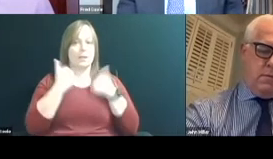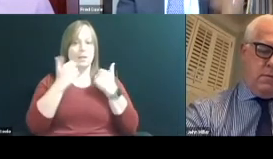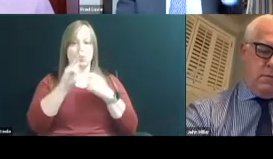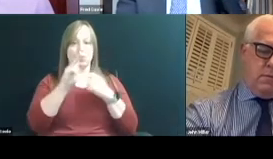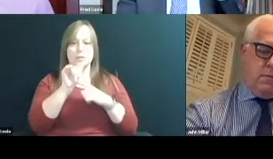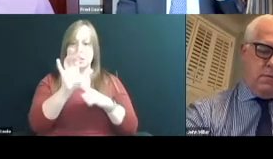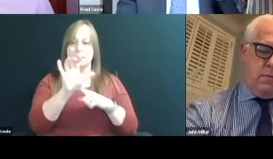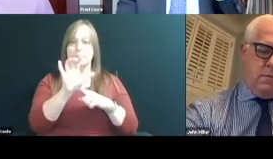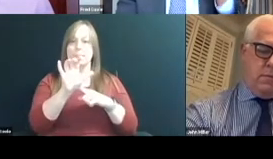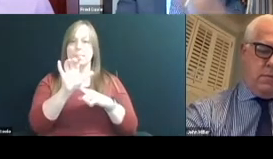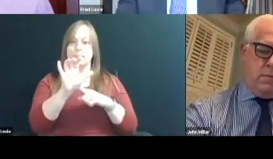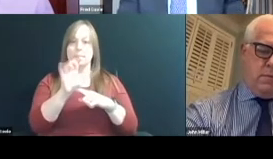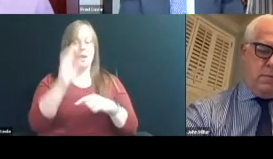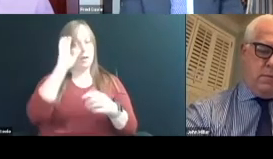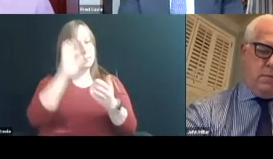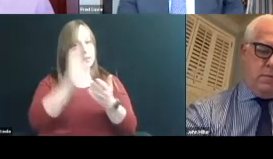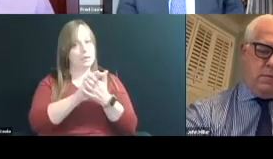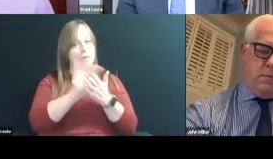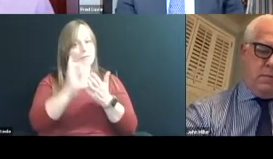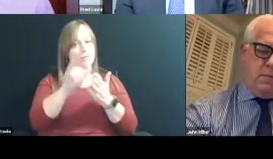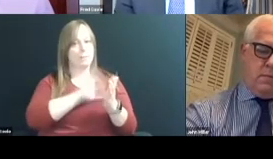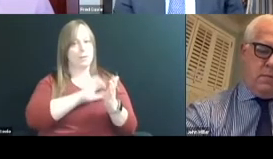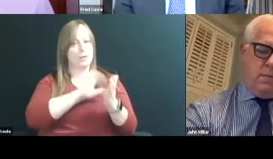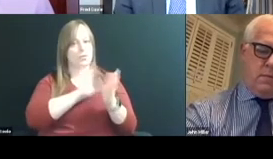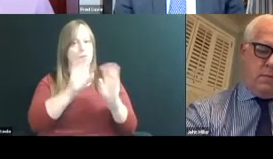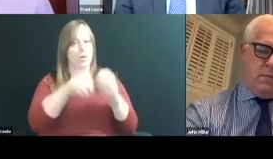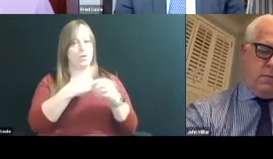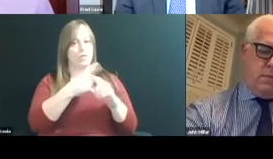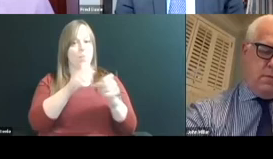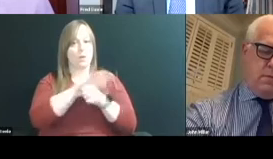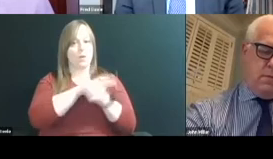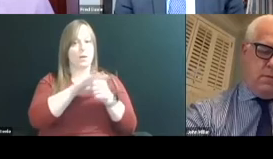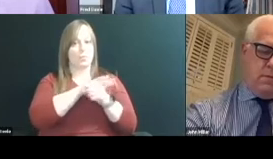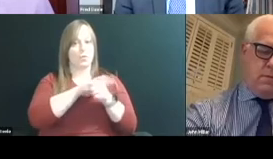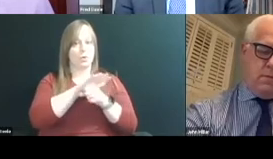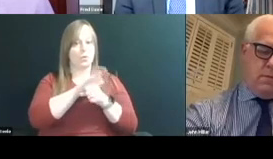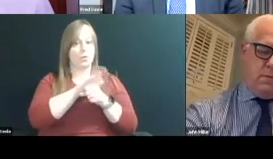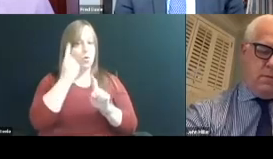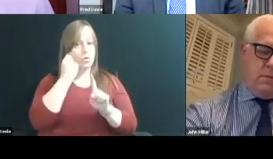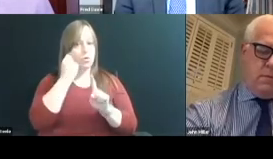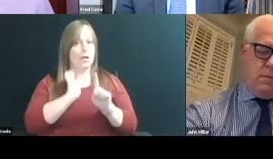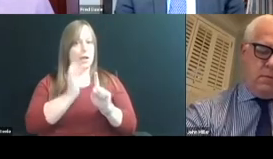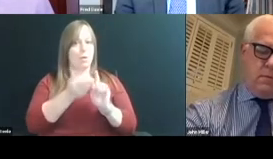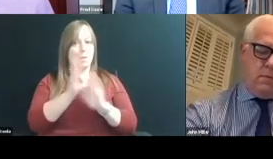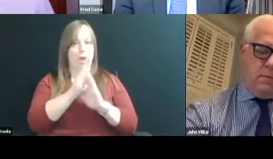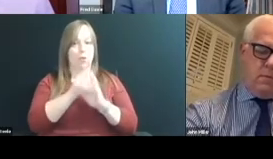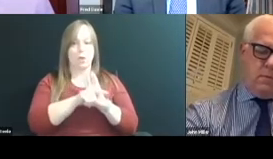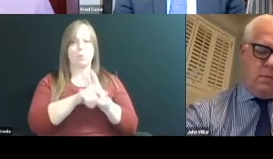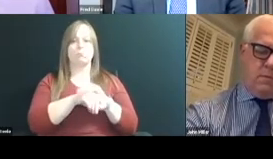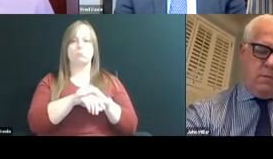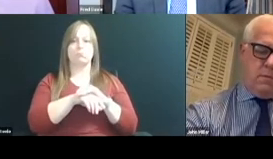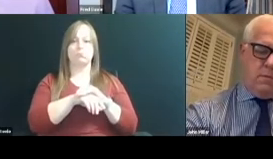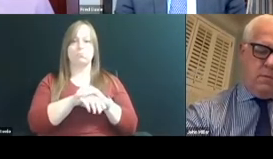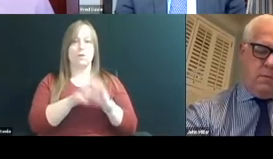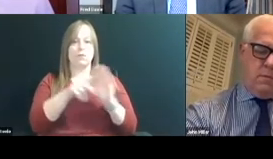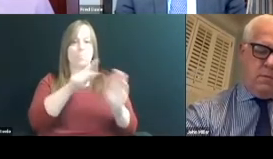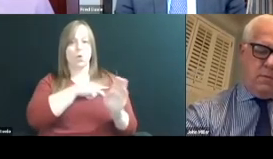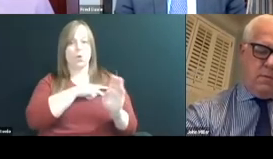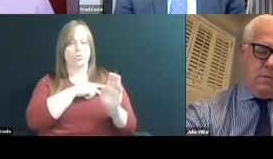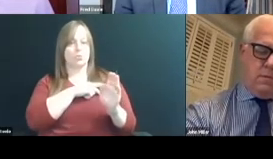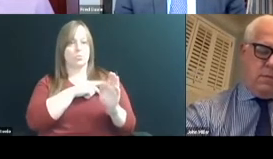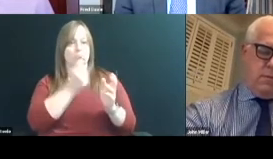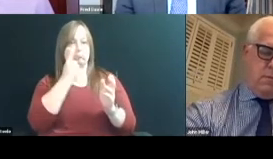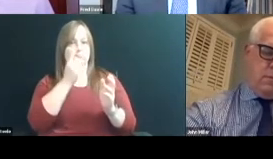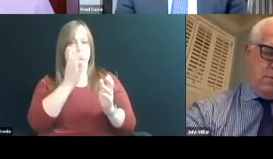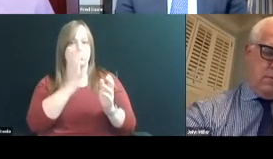City. I believe police officers who come from our neighborhoods understand our backgrounds and have a personal stake in our